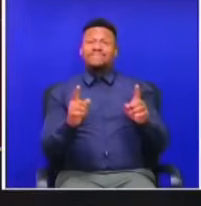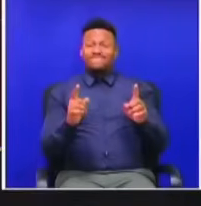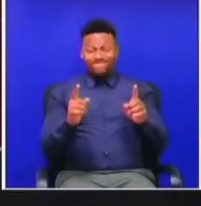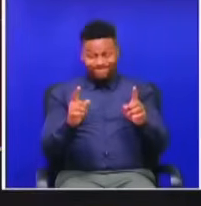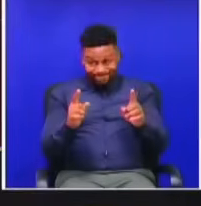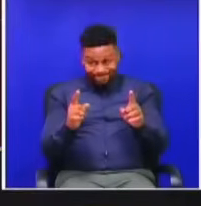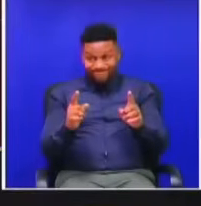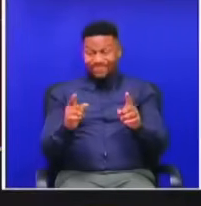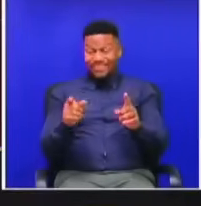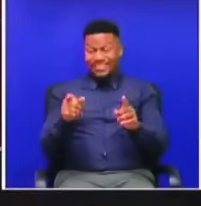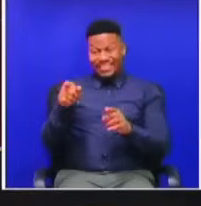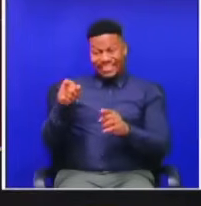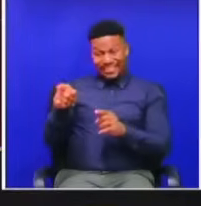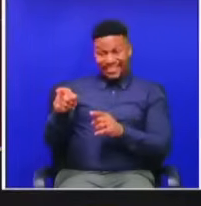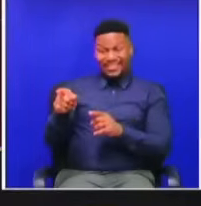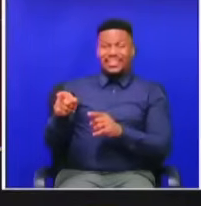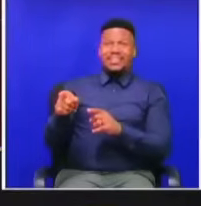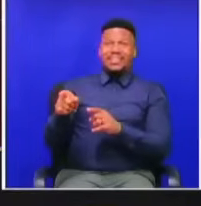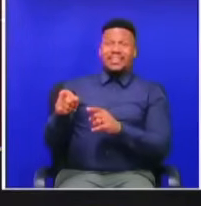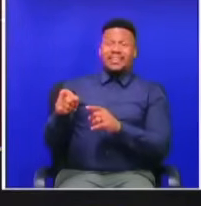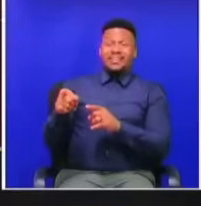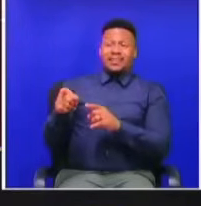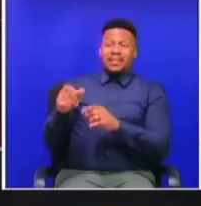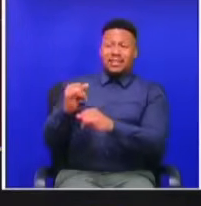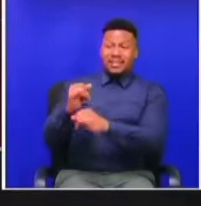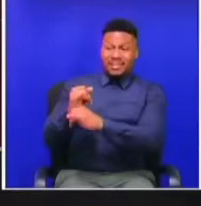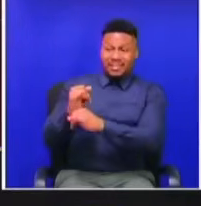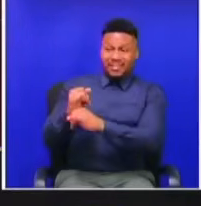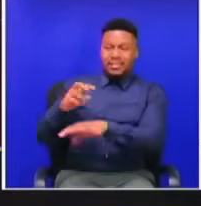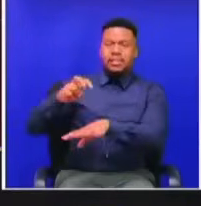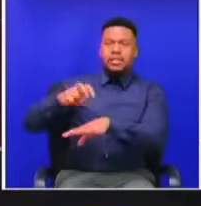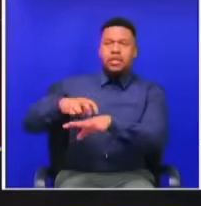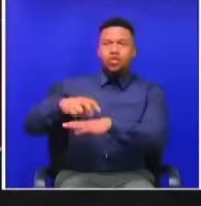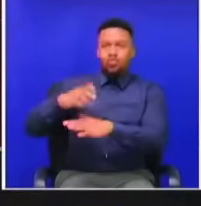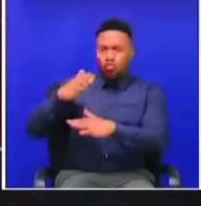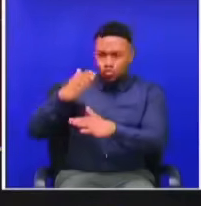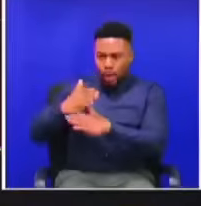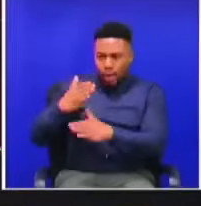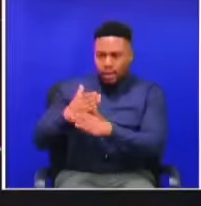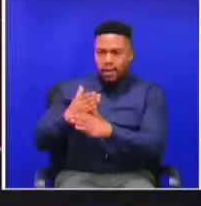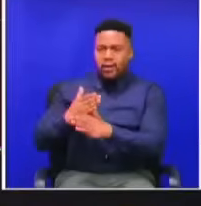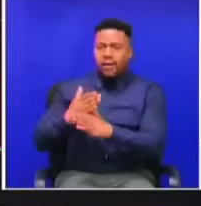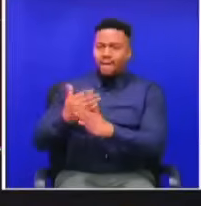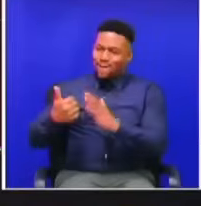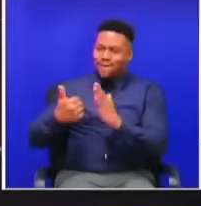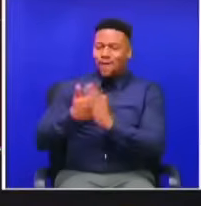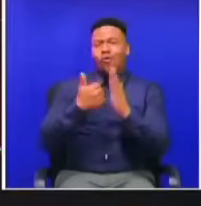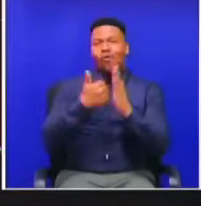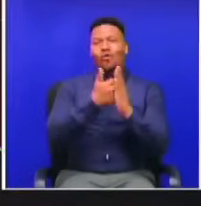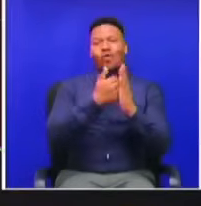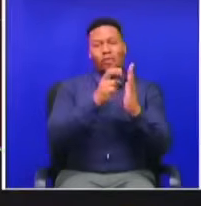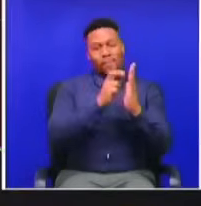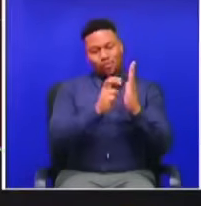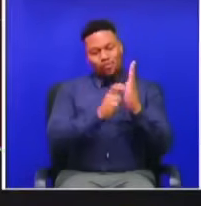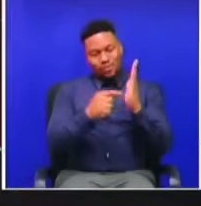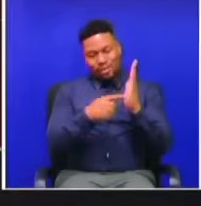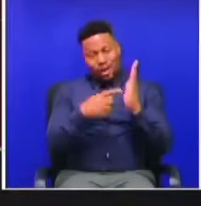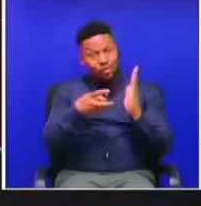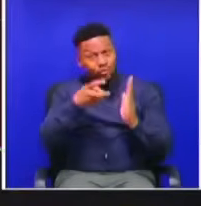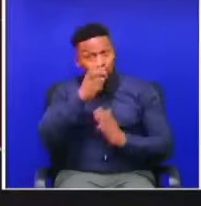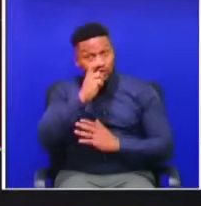accordance with our very stringent financial regulatory framework. And